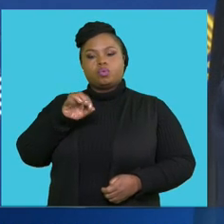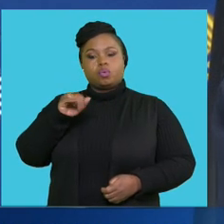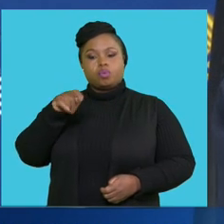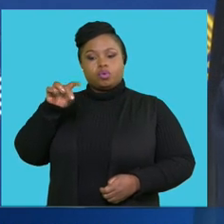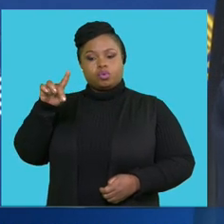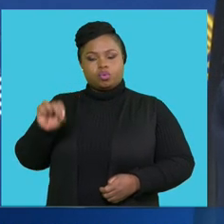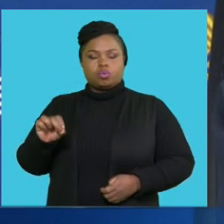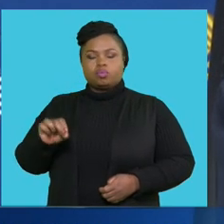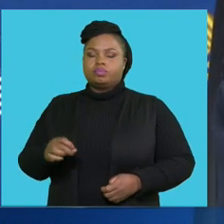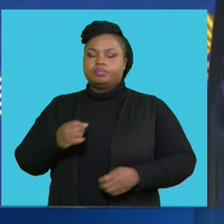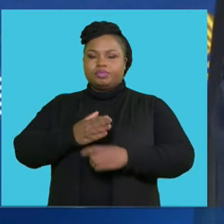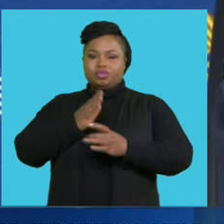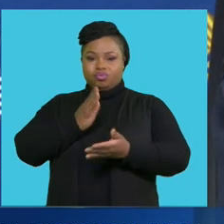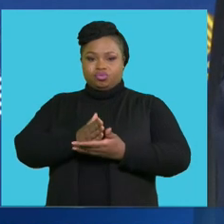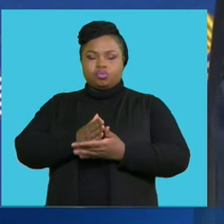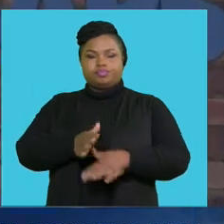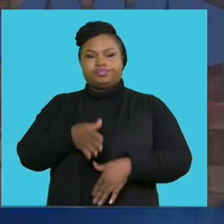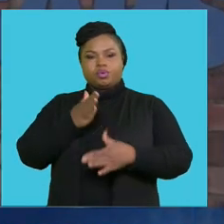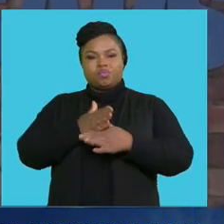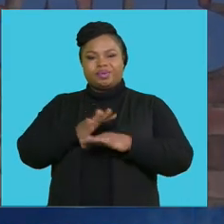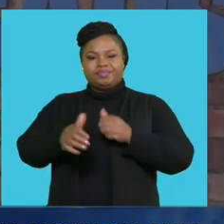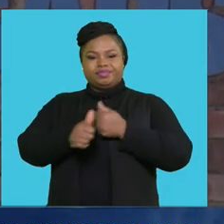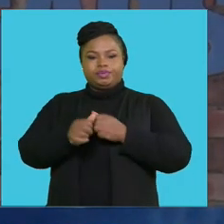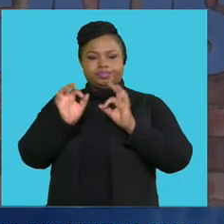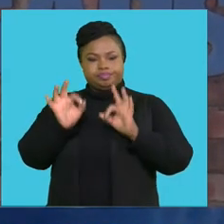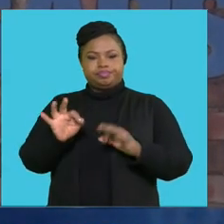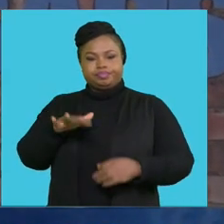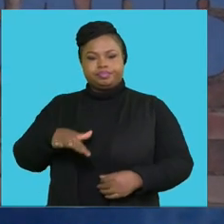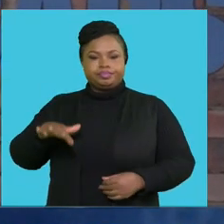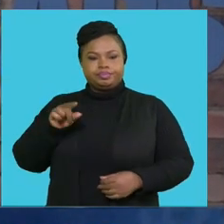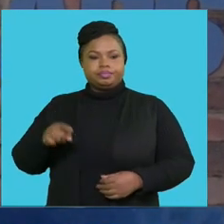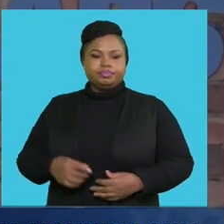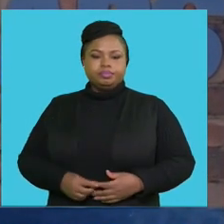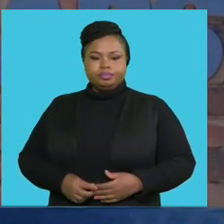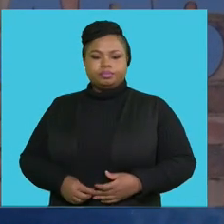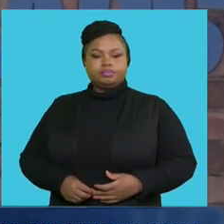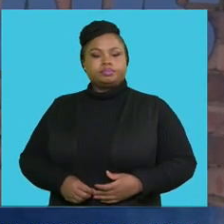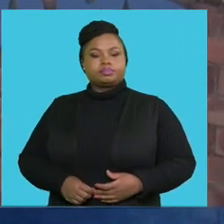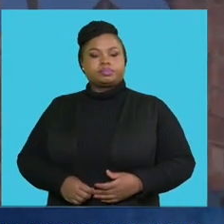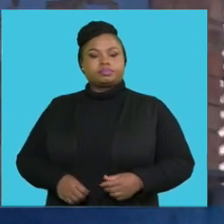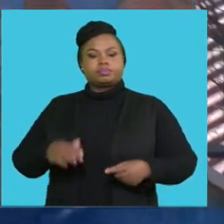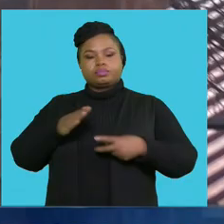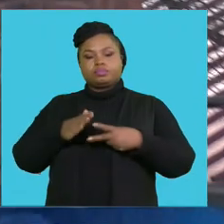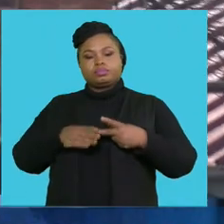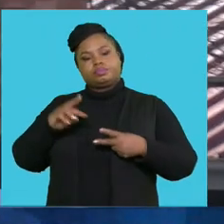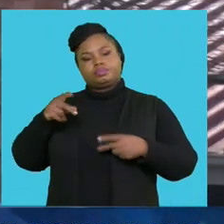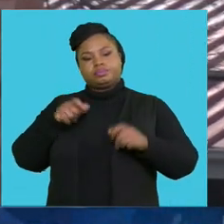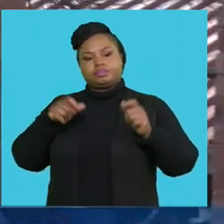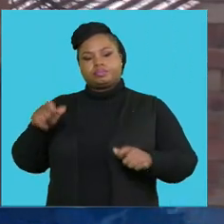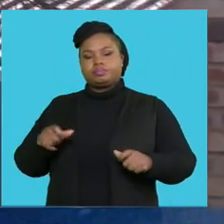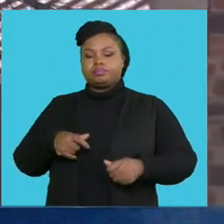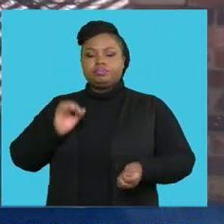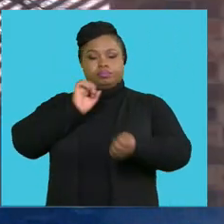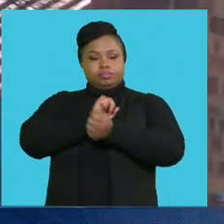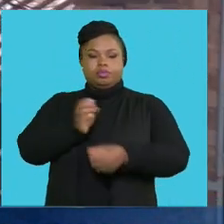to ensure that he operates within that space. Abarhanelwa ababini ababanjiweyo baza